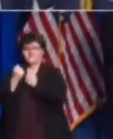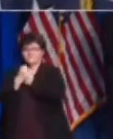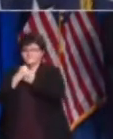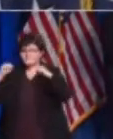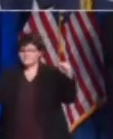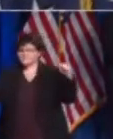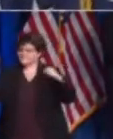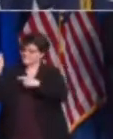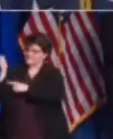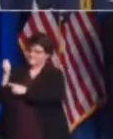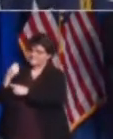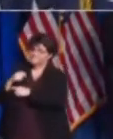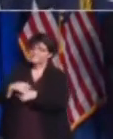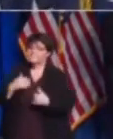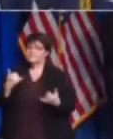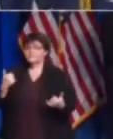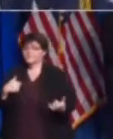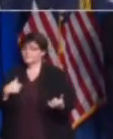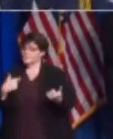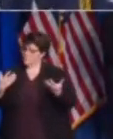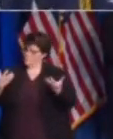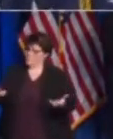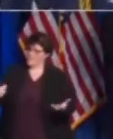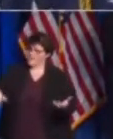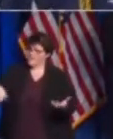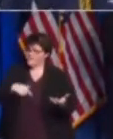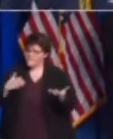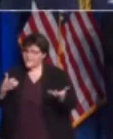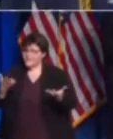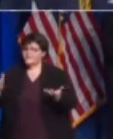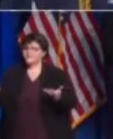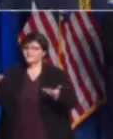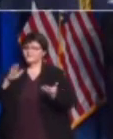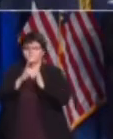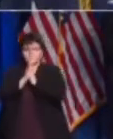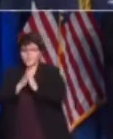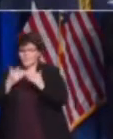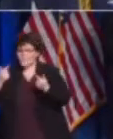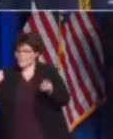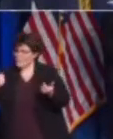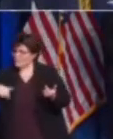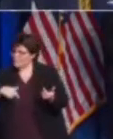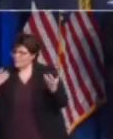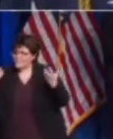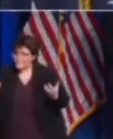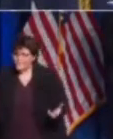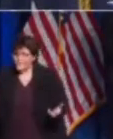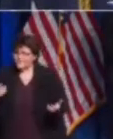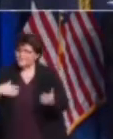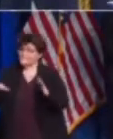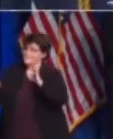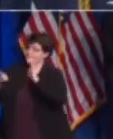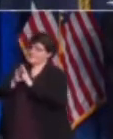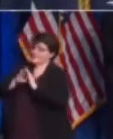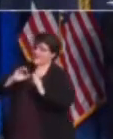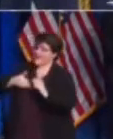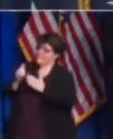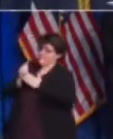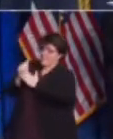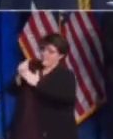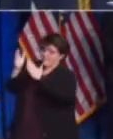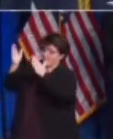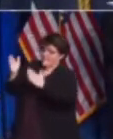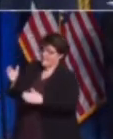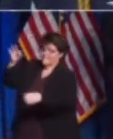we choose, to worship as we choose, to elect our leaders. And we have